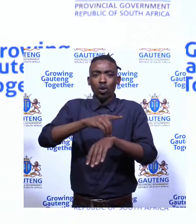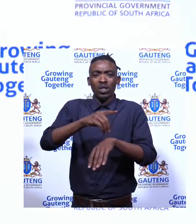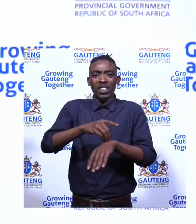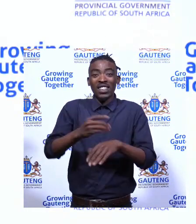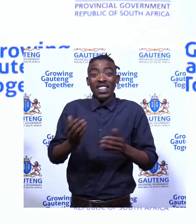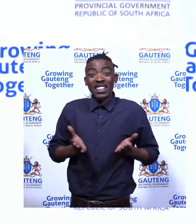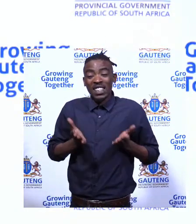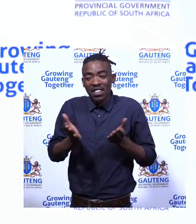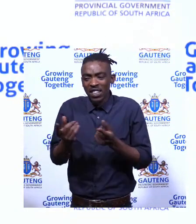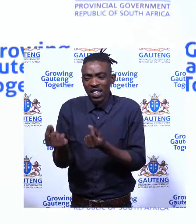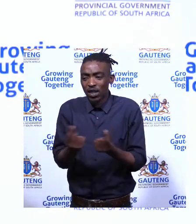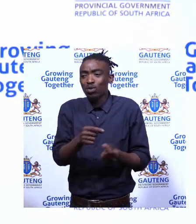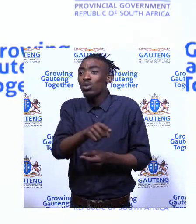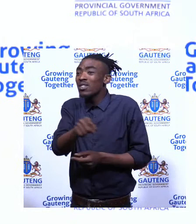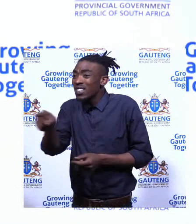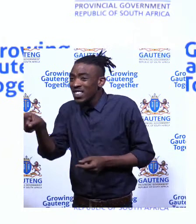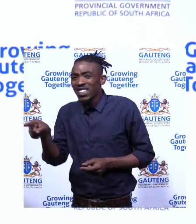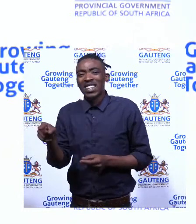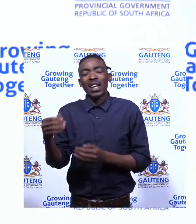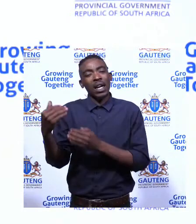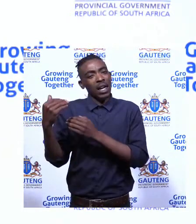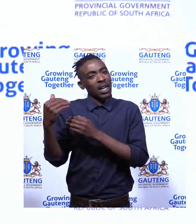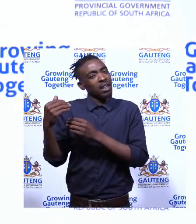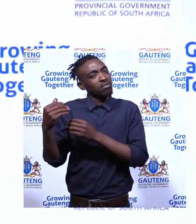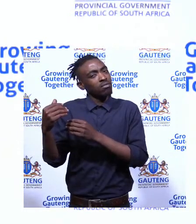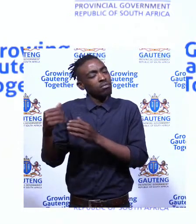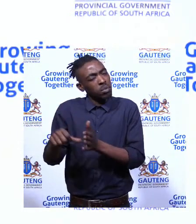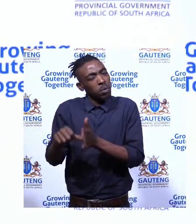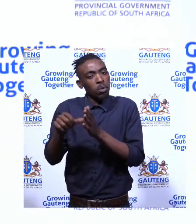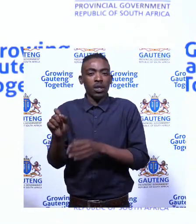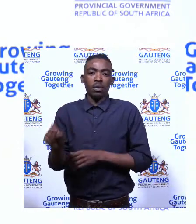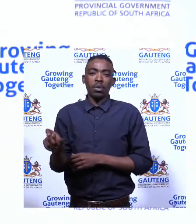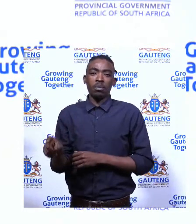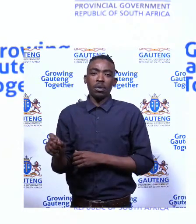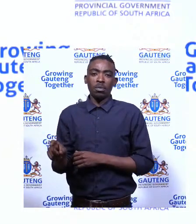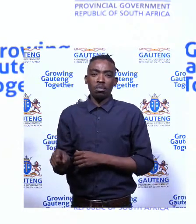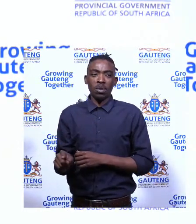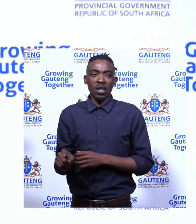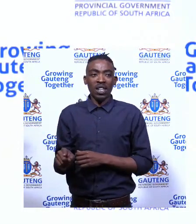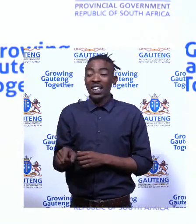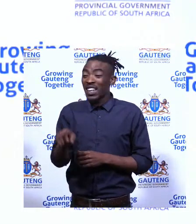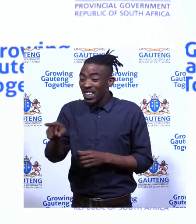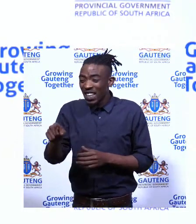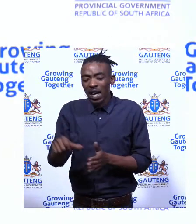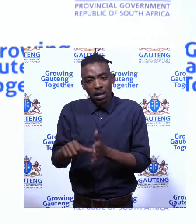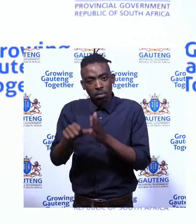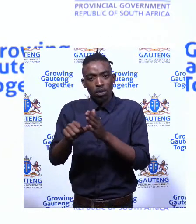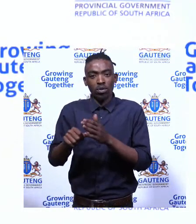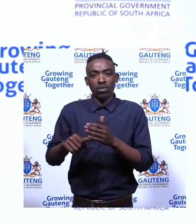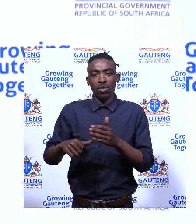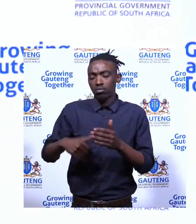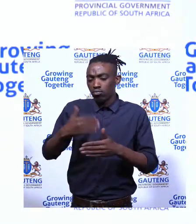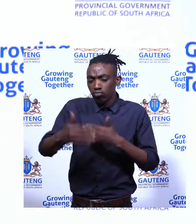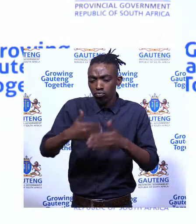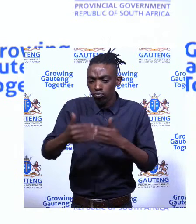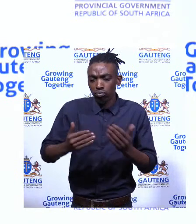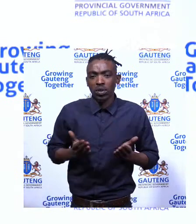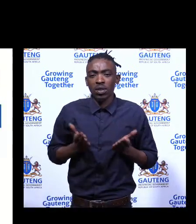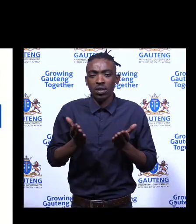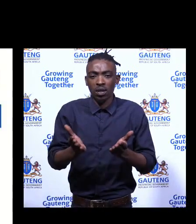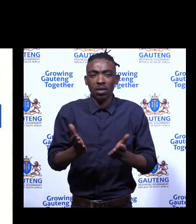and support services within the health facility so that the health service is delivered.